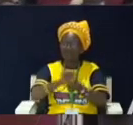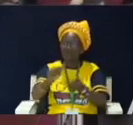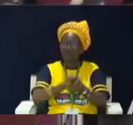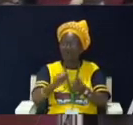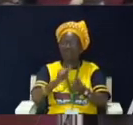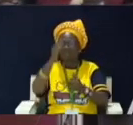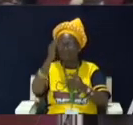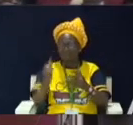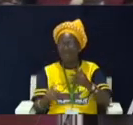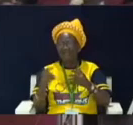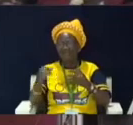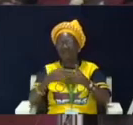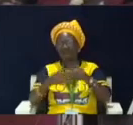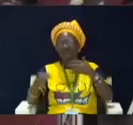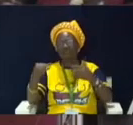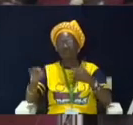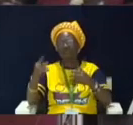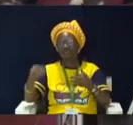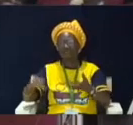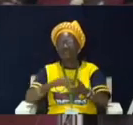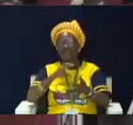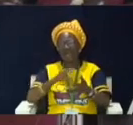it,